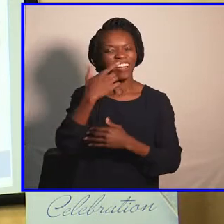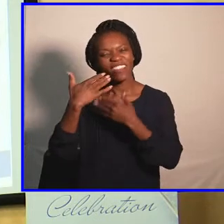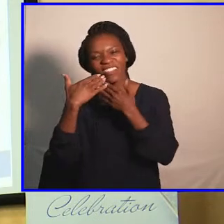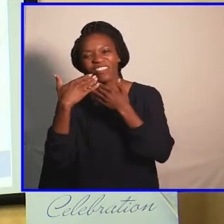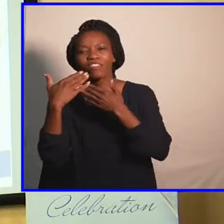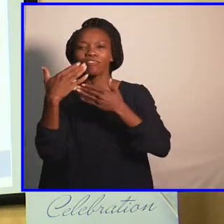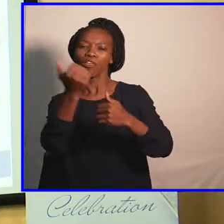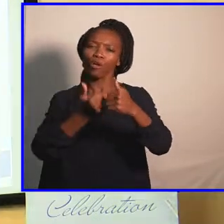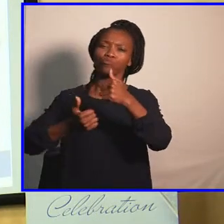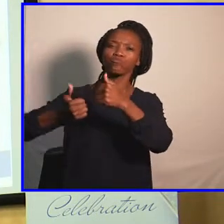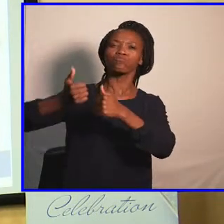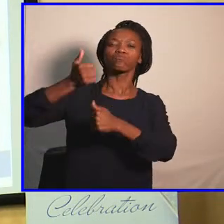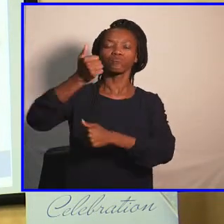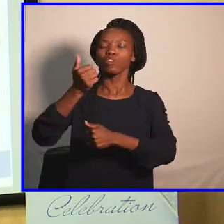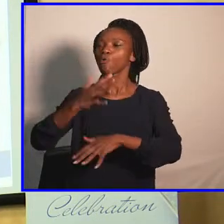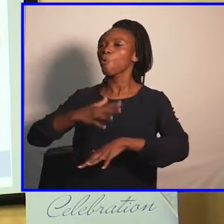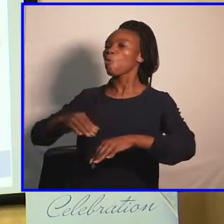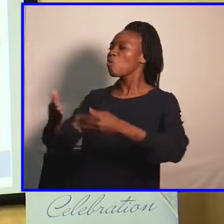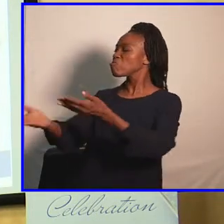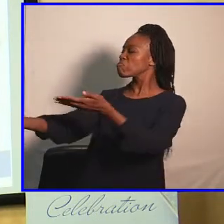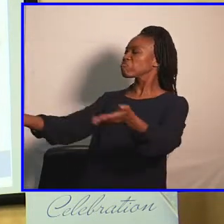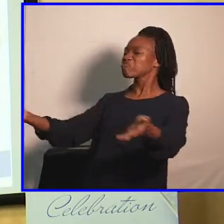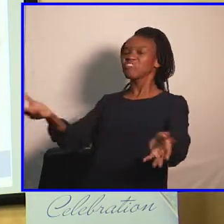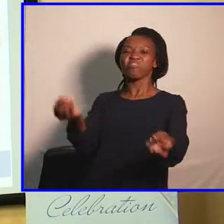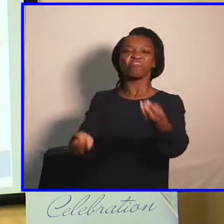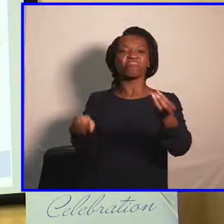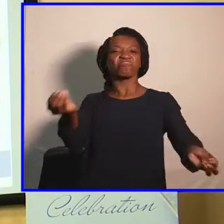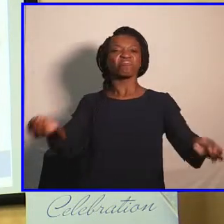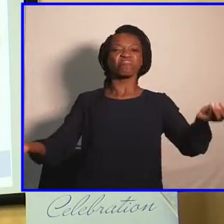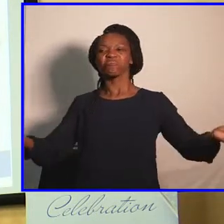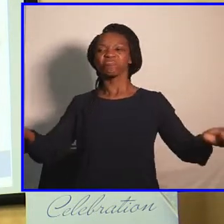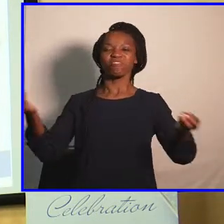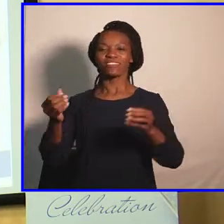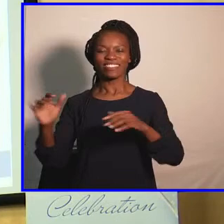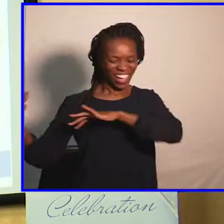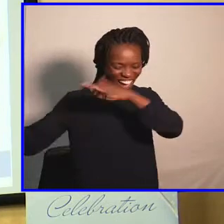nkokheli nakuzo zonke izidweshana ezidwangulu ezilapha namhlanje ndithi